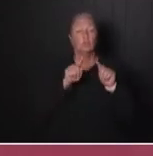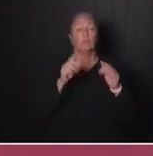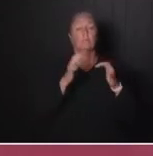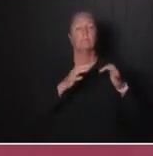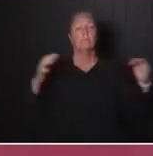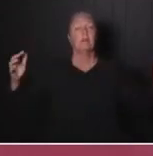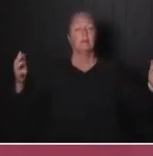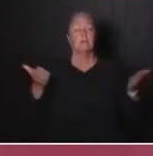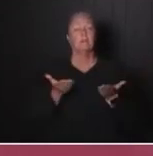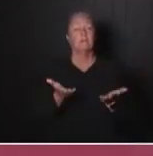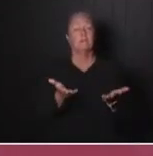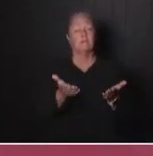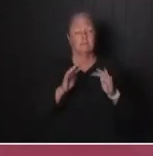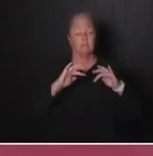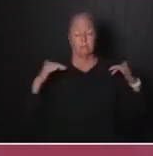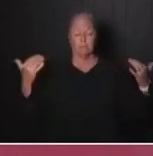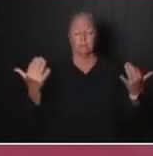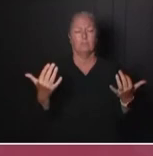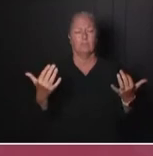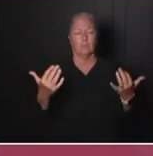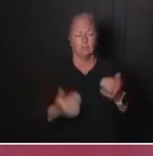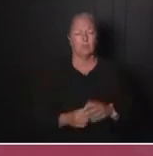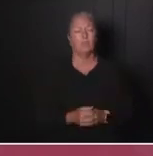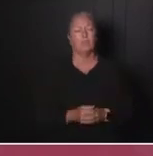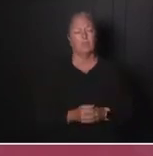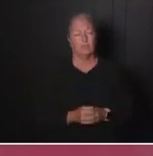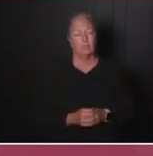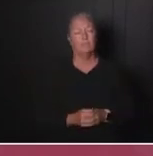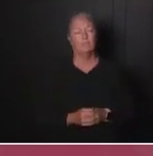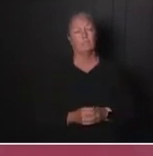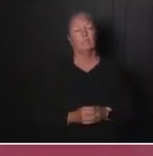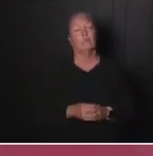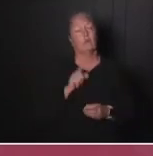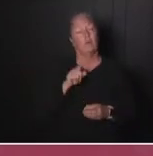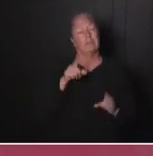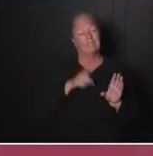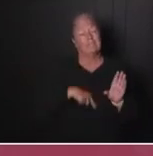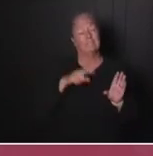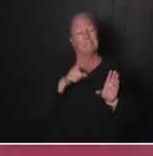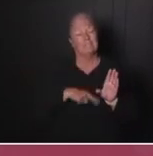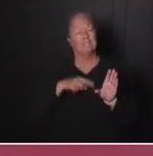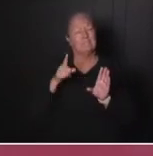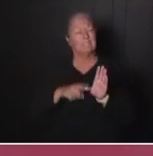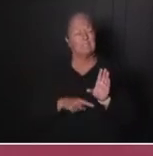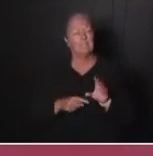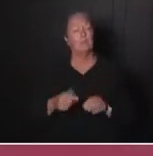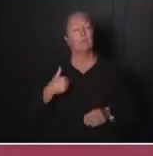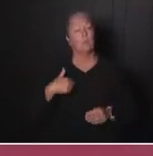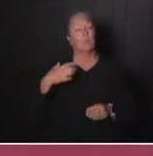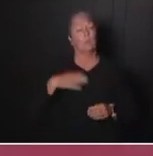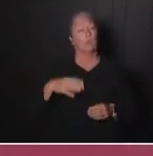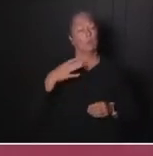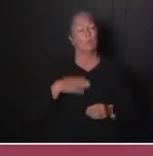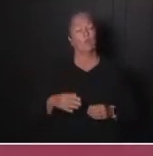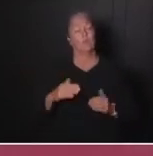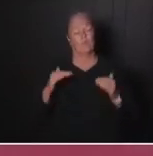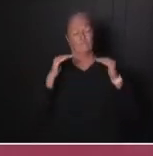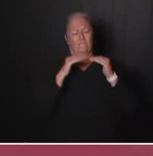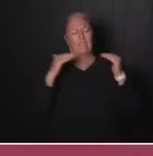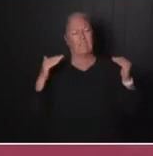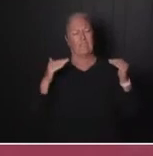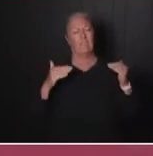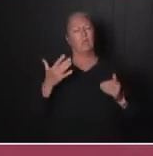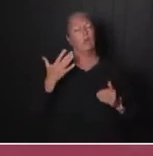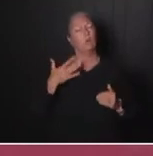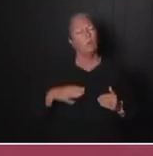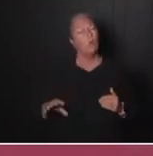For 13 decades, Labor's historic mission has been to fight for fairness, to imagine a better future